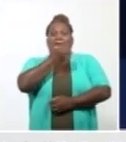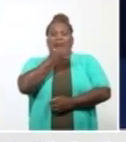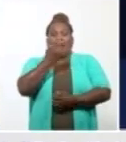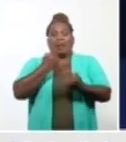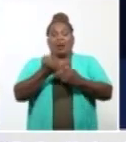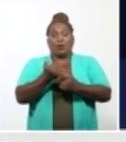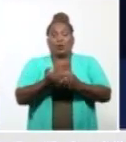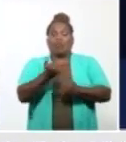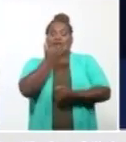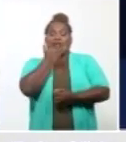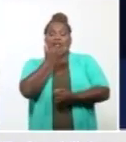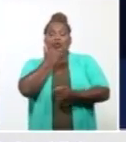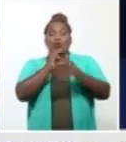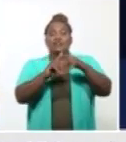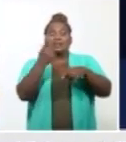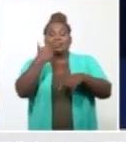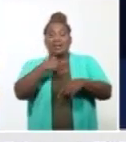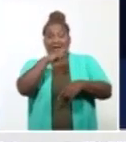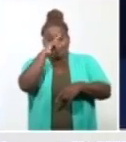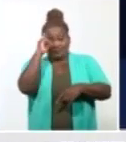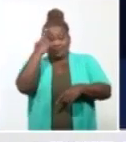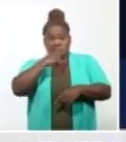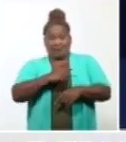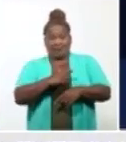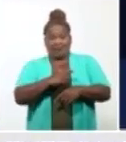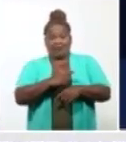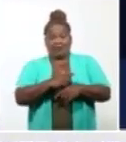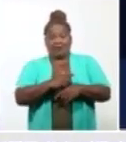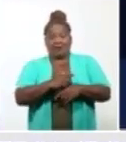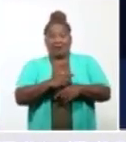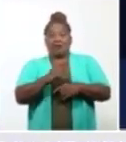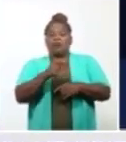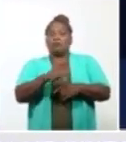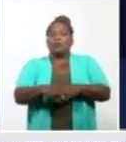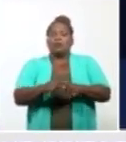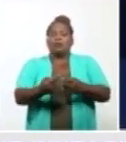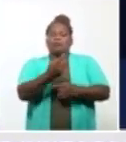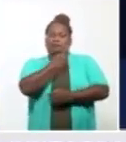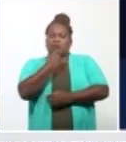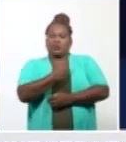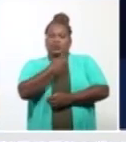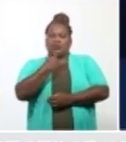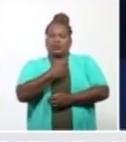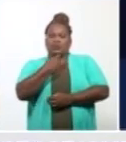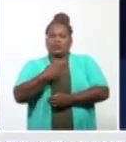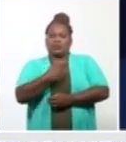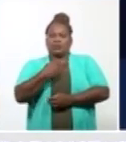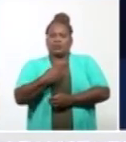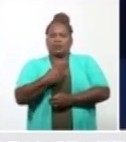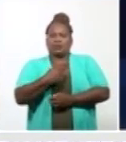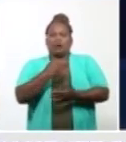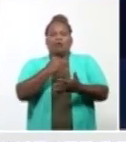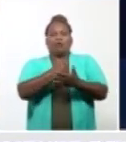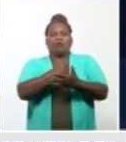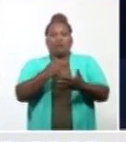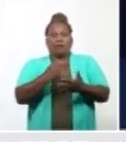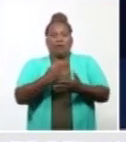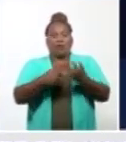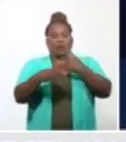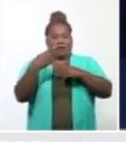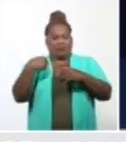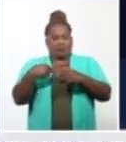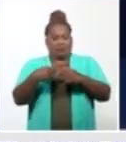Tomorrow it will be a month since it reported its last case. This is a province that has